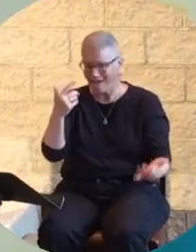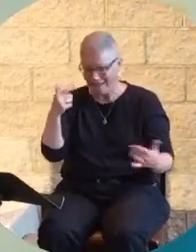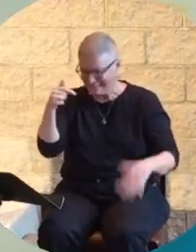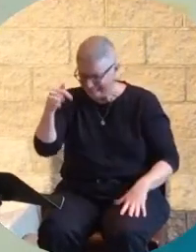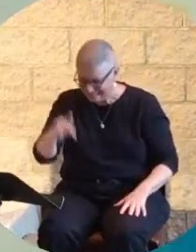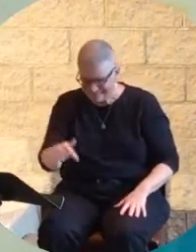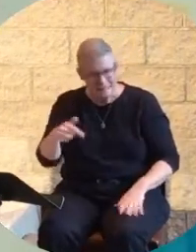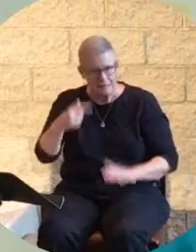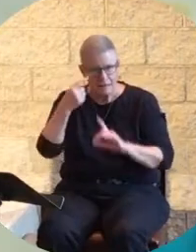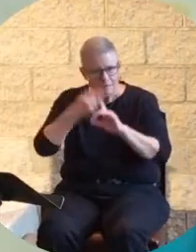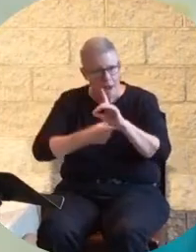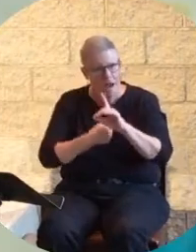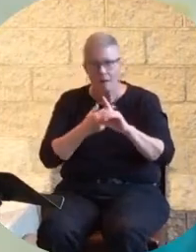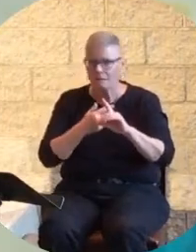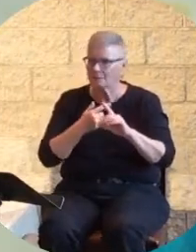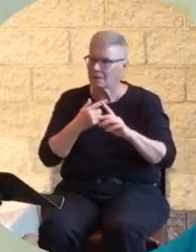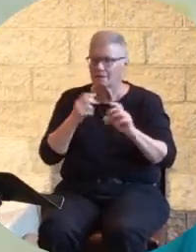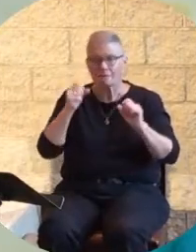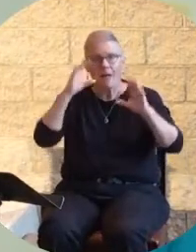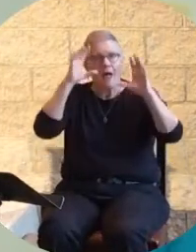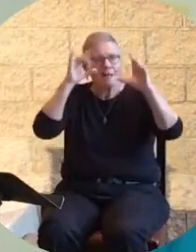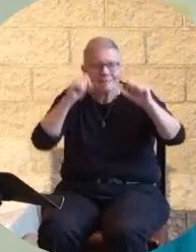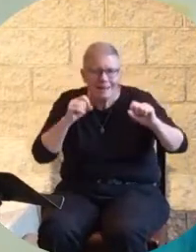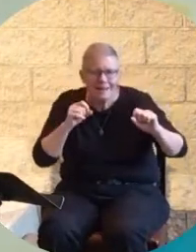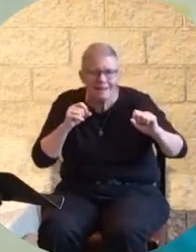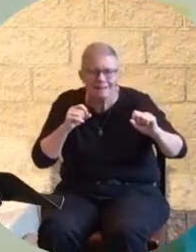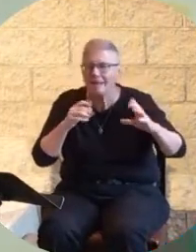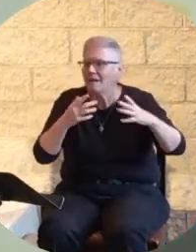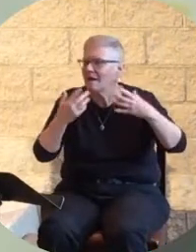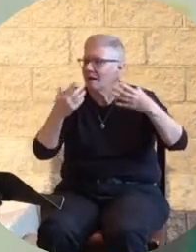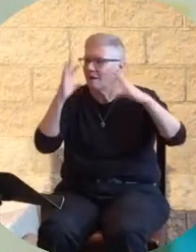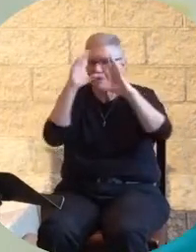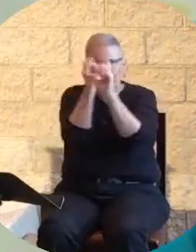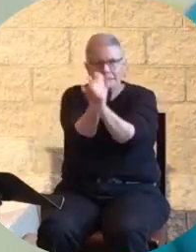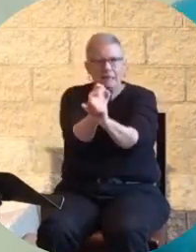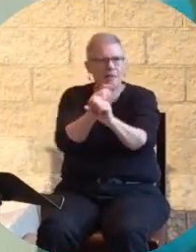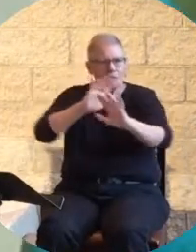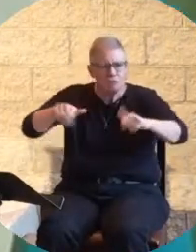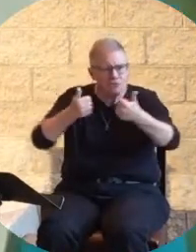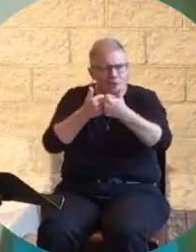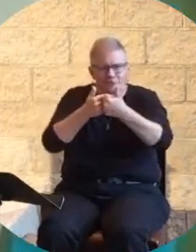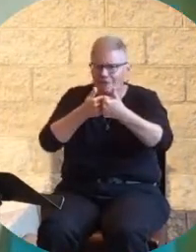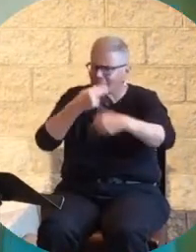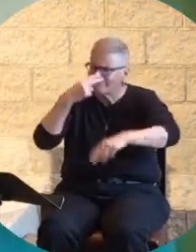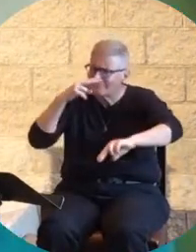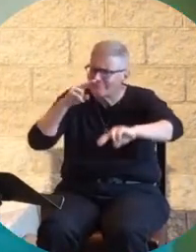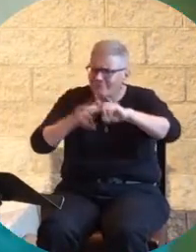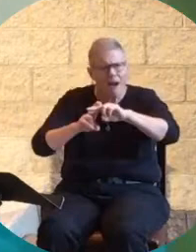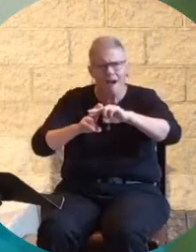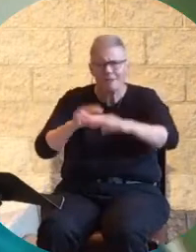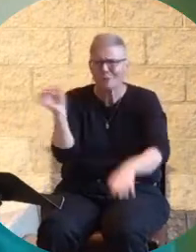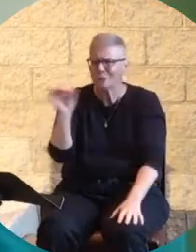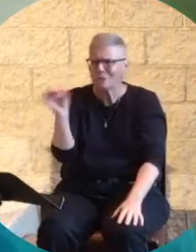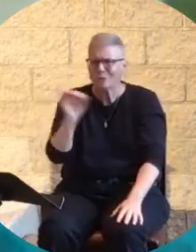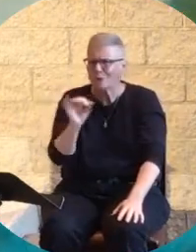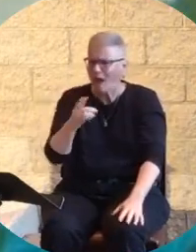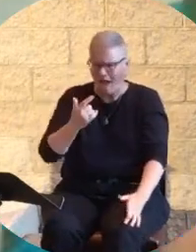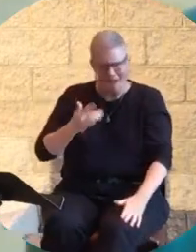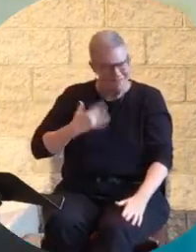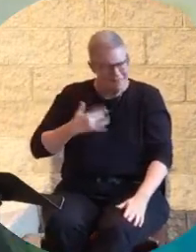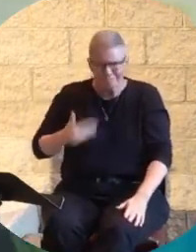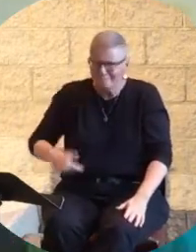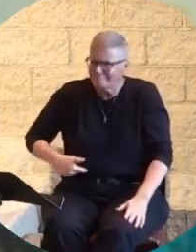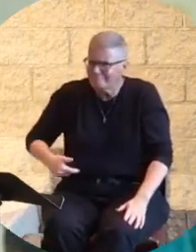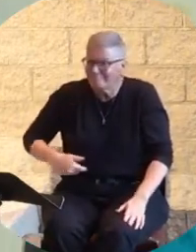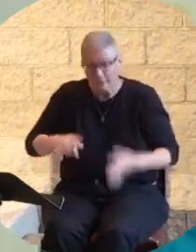challenging, and so much fun, and so insightful. We started with the 60s, and I